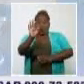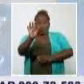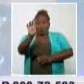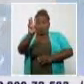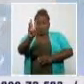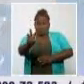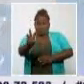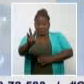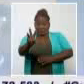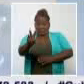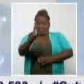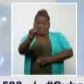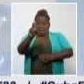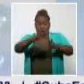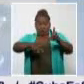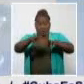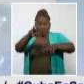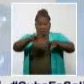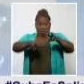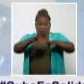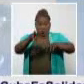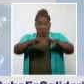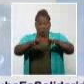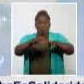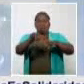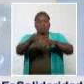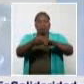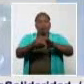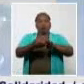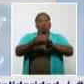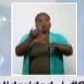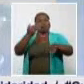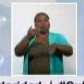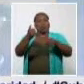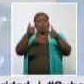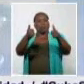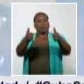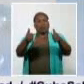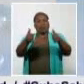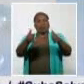1,783 who have been diagnosed have recovered. That is